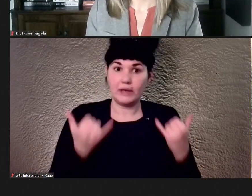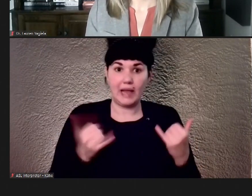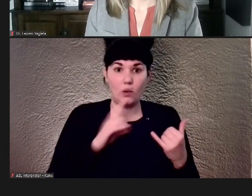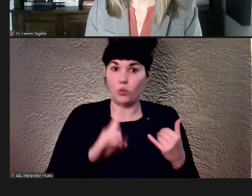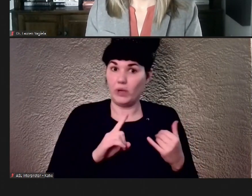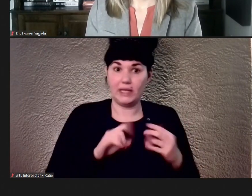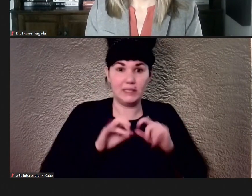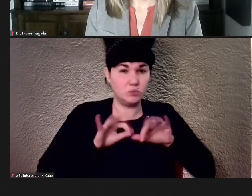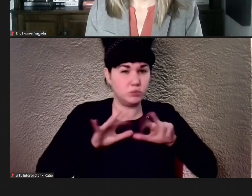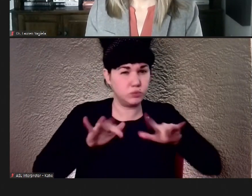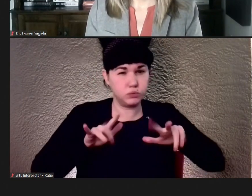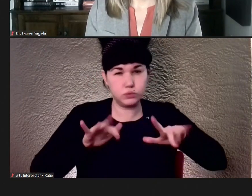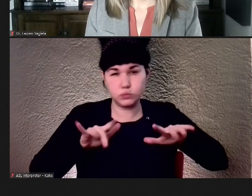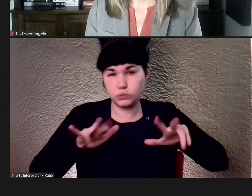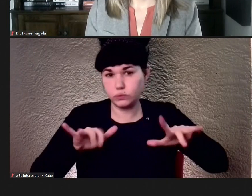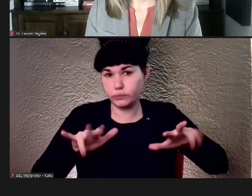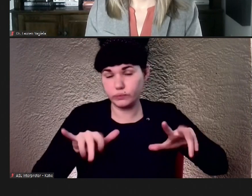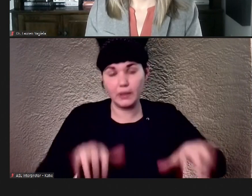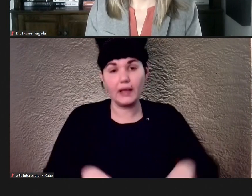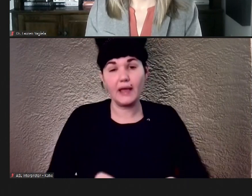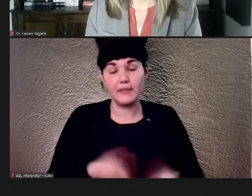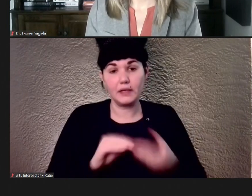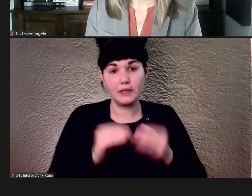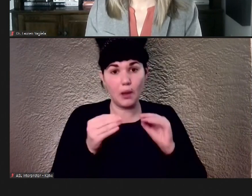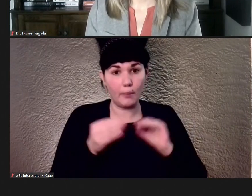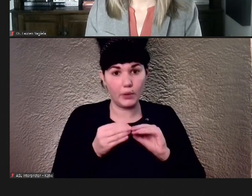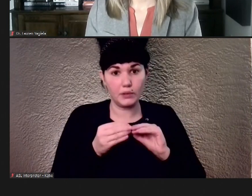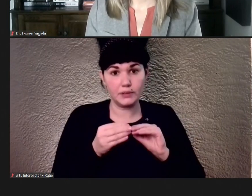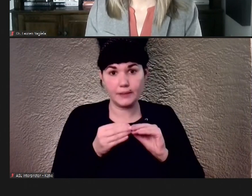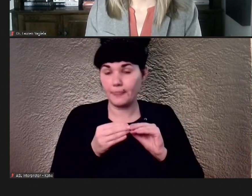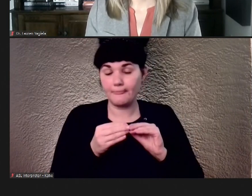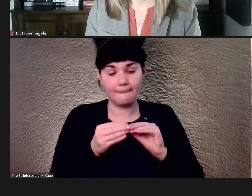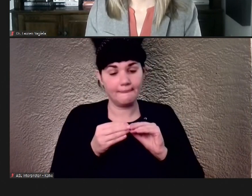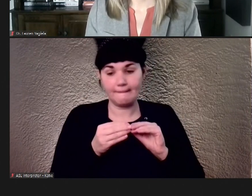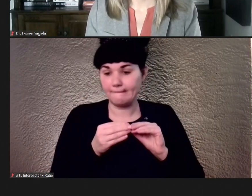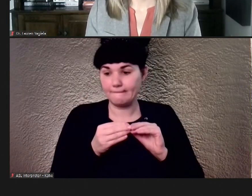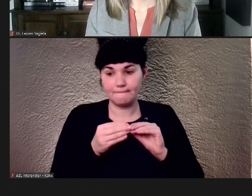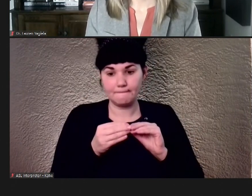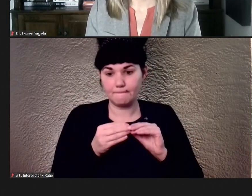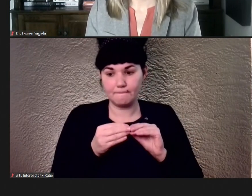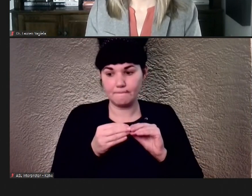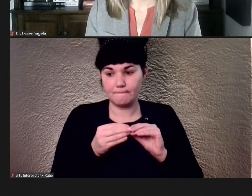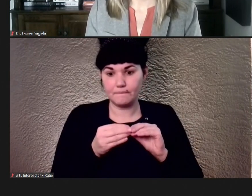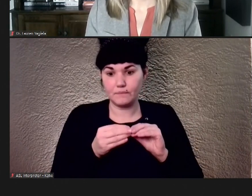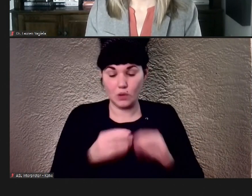and the numbers are simply such that I don't think we could even